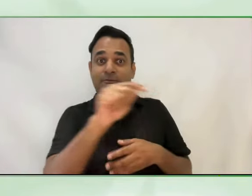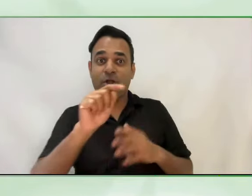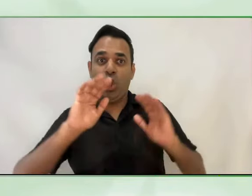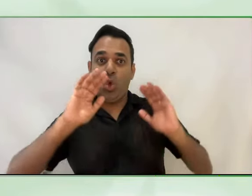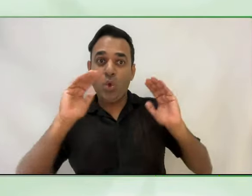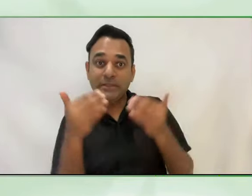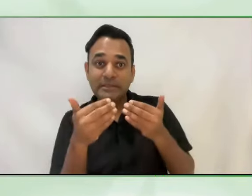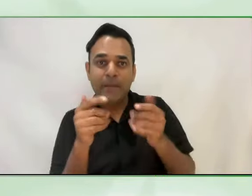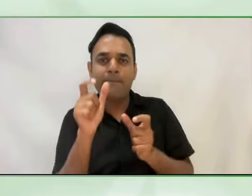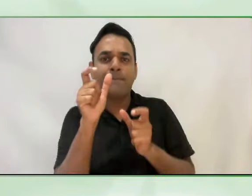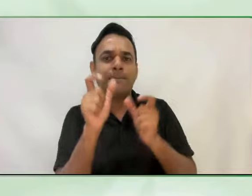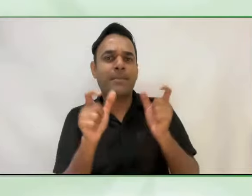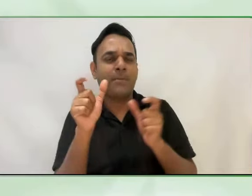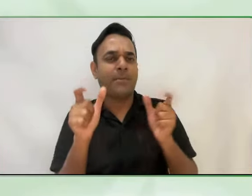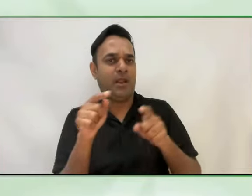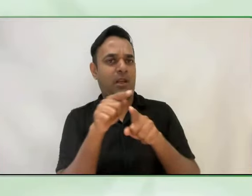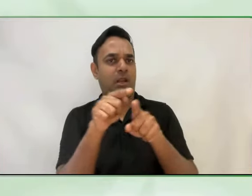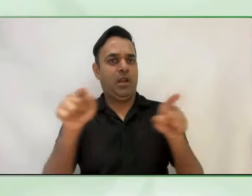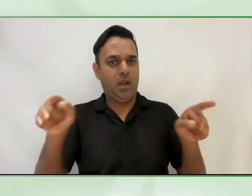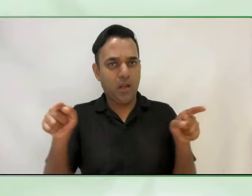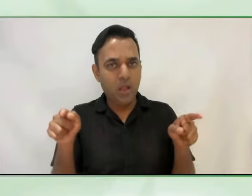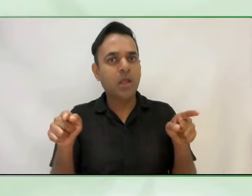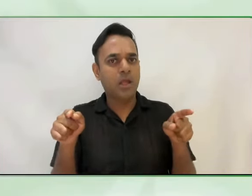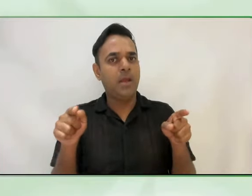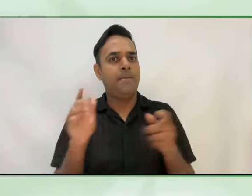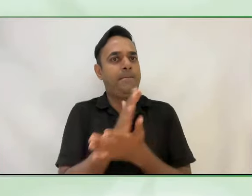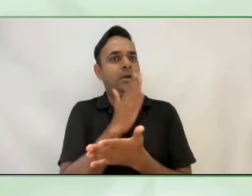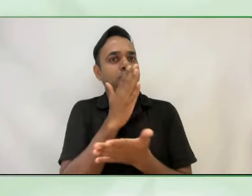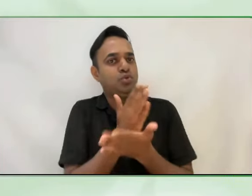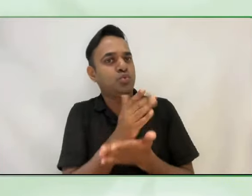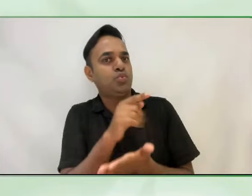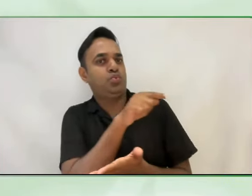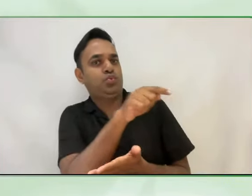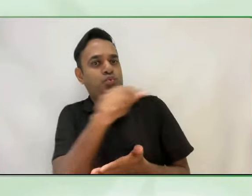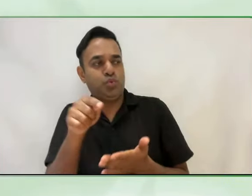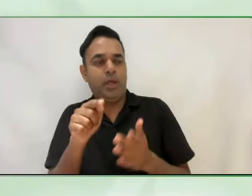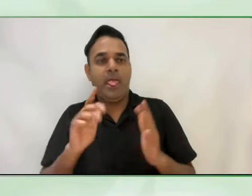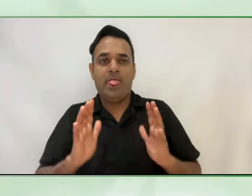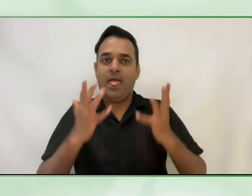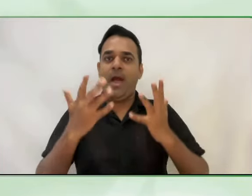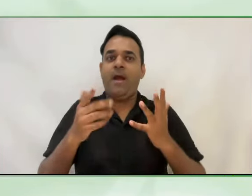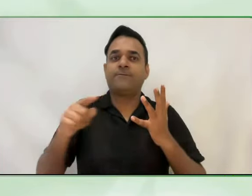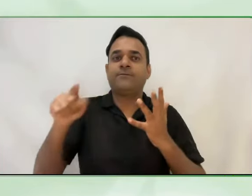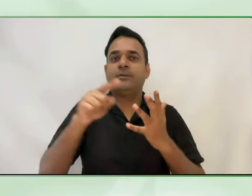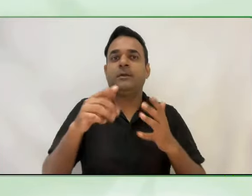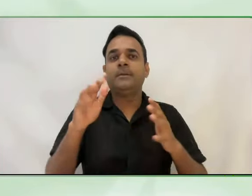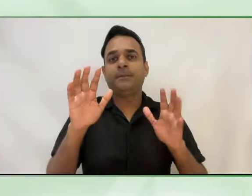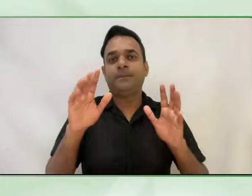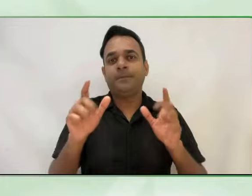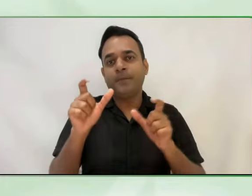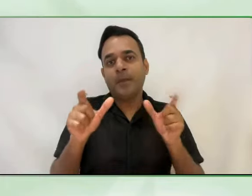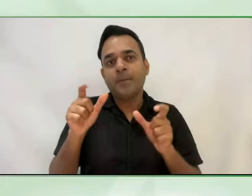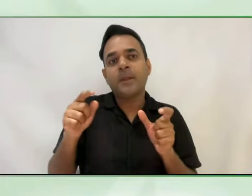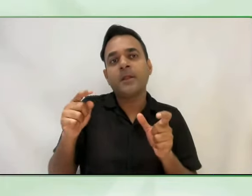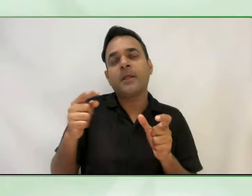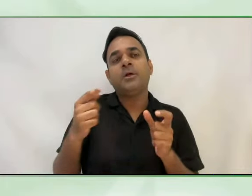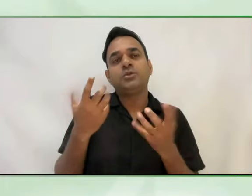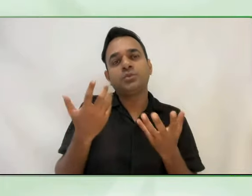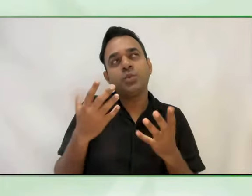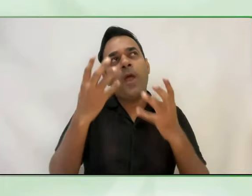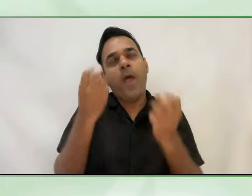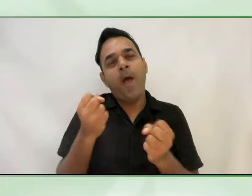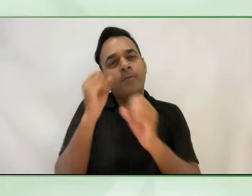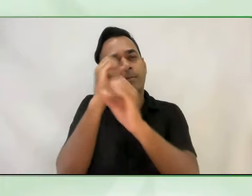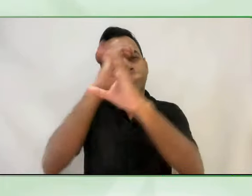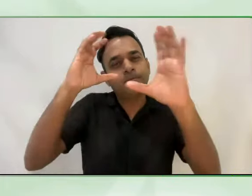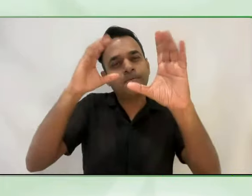attitudes change and are more positive towards autistic people, and in the context of today, to see the employment rate double for